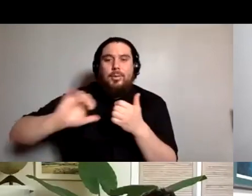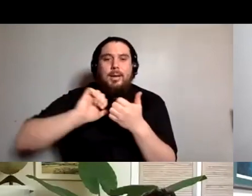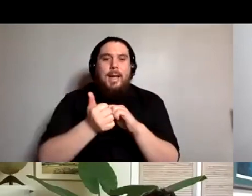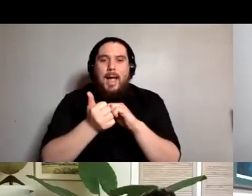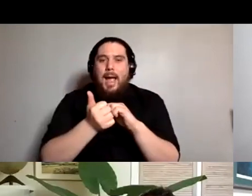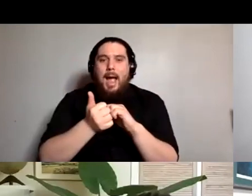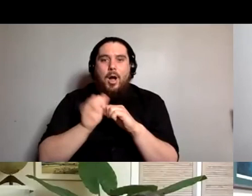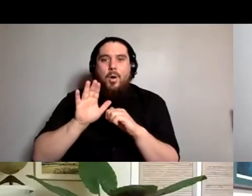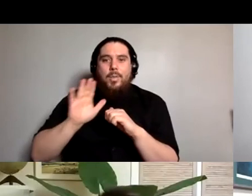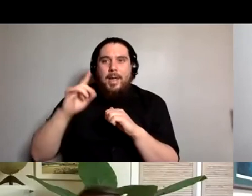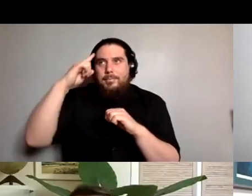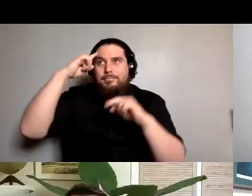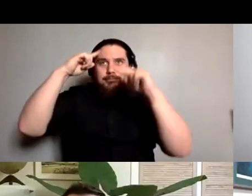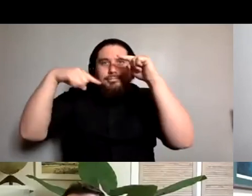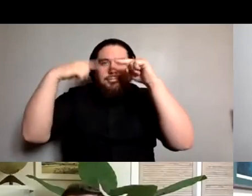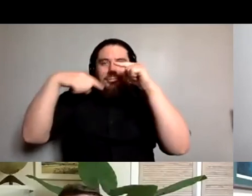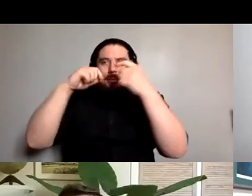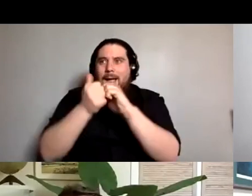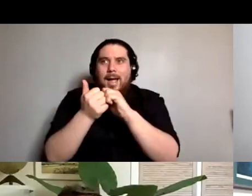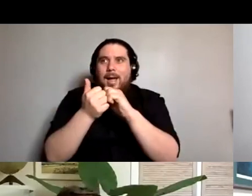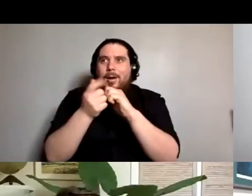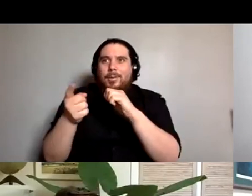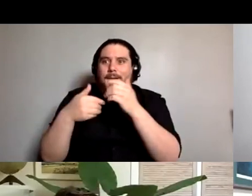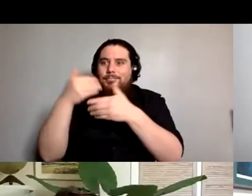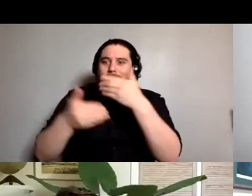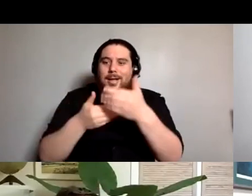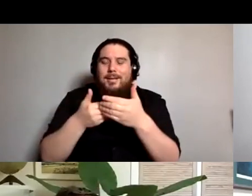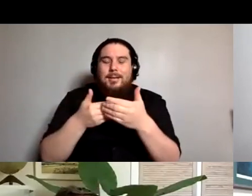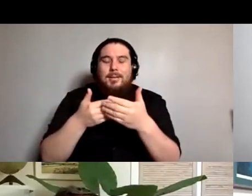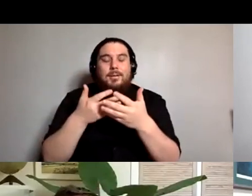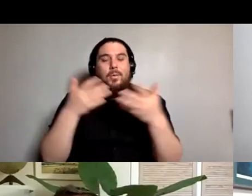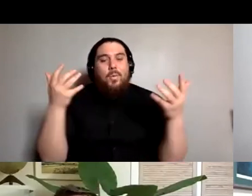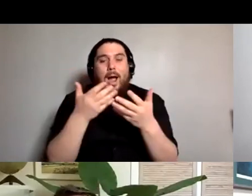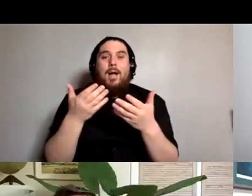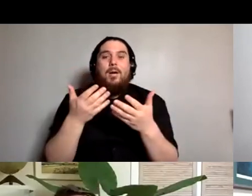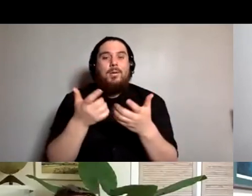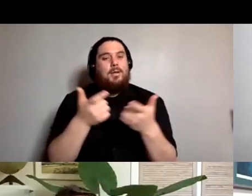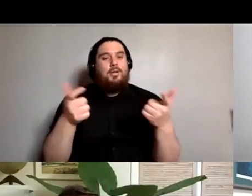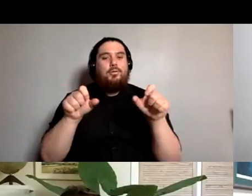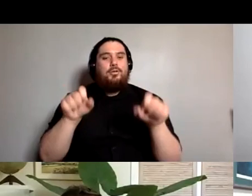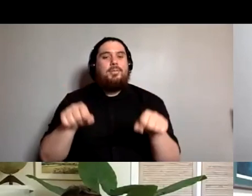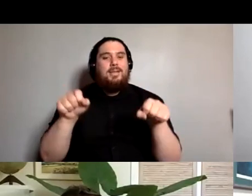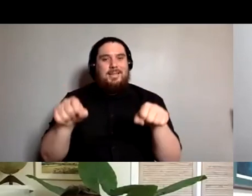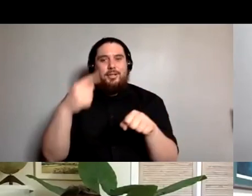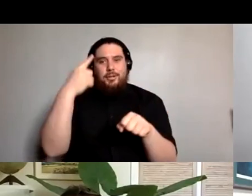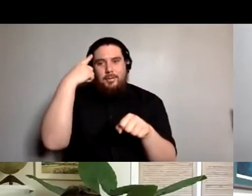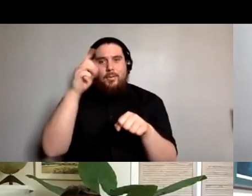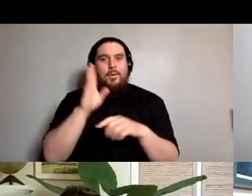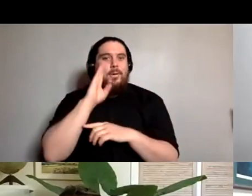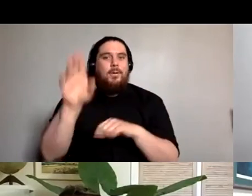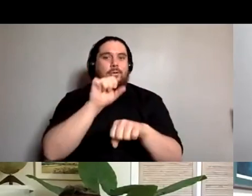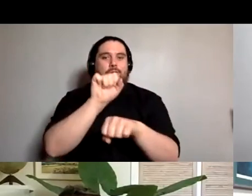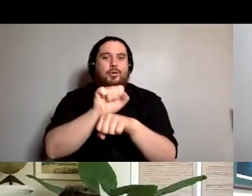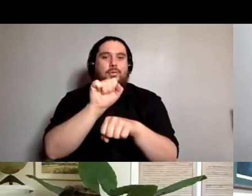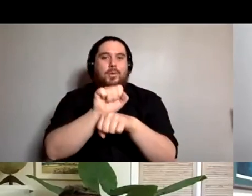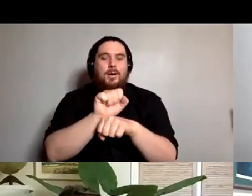has huge potential kind of leg up, so to speak, in the future work scenario. Heather,